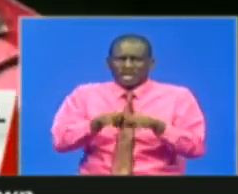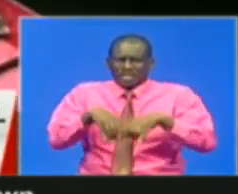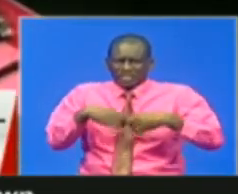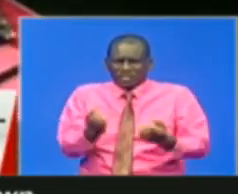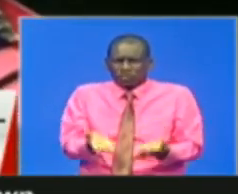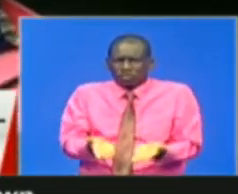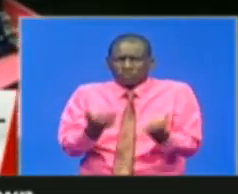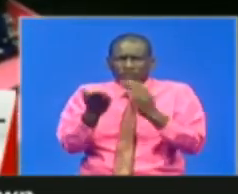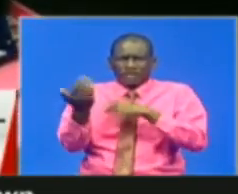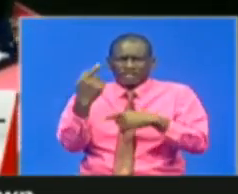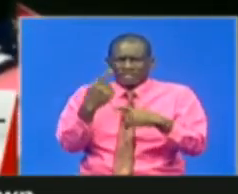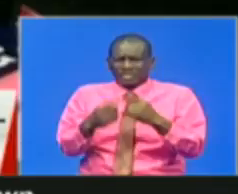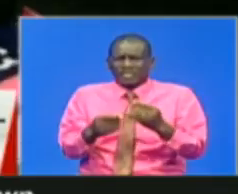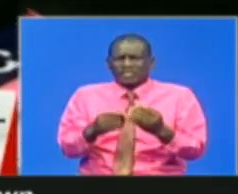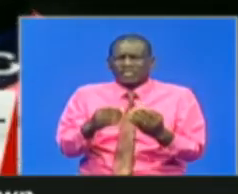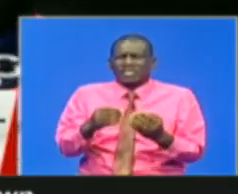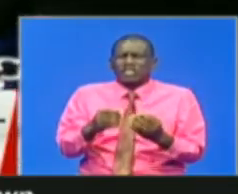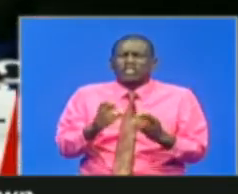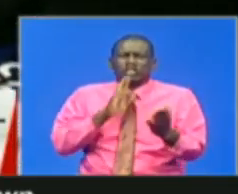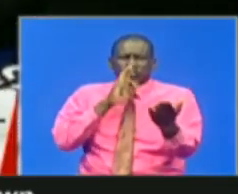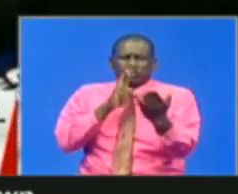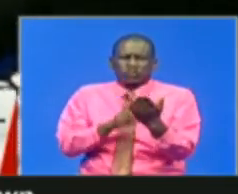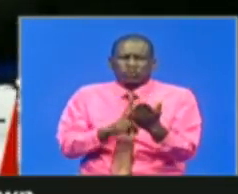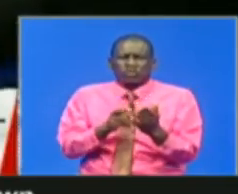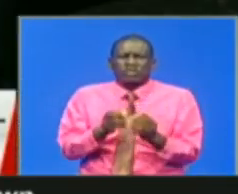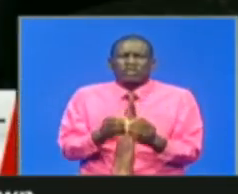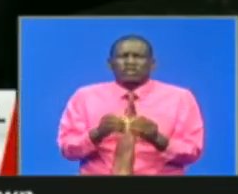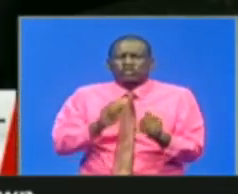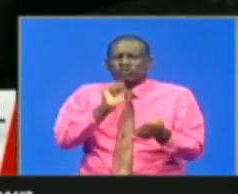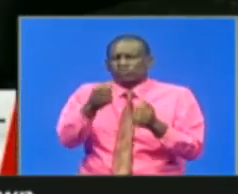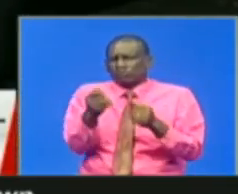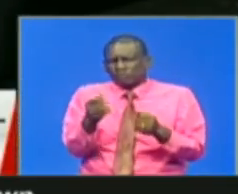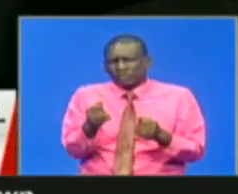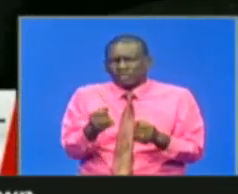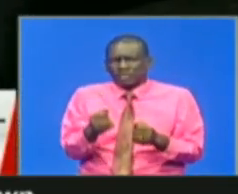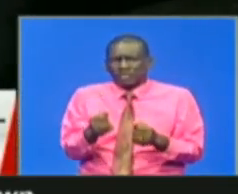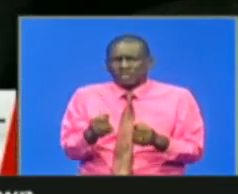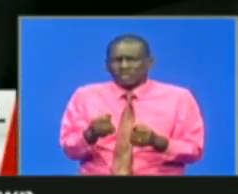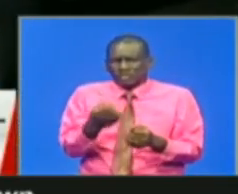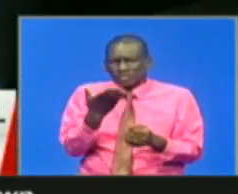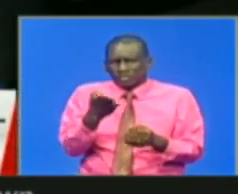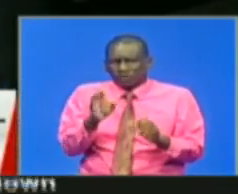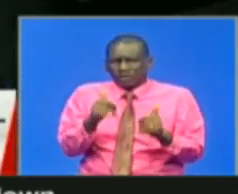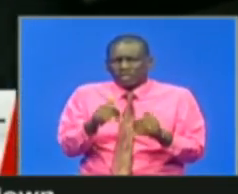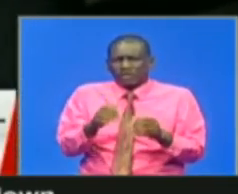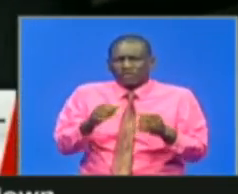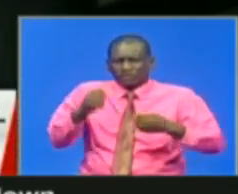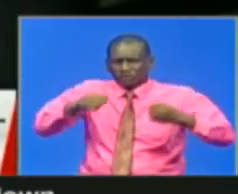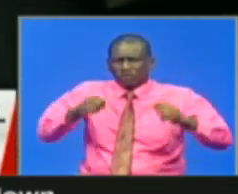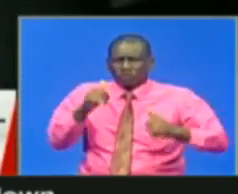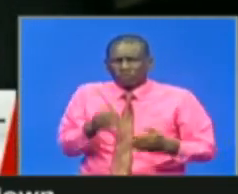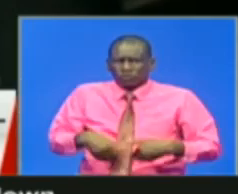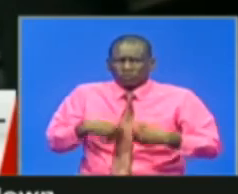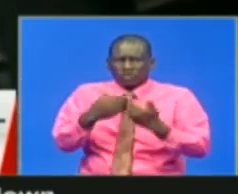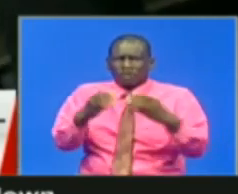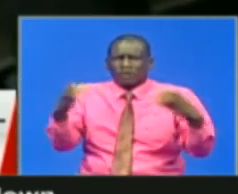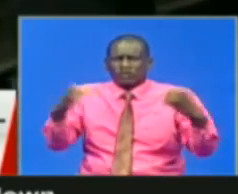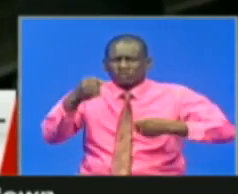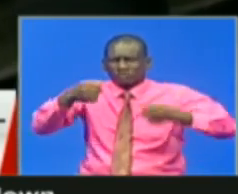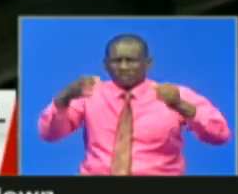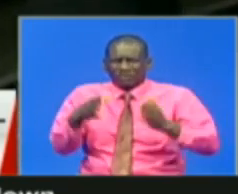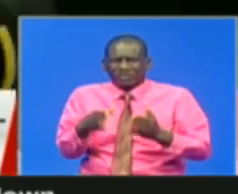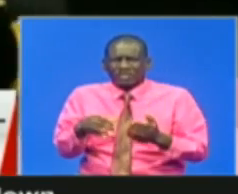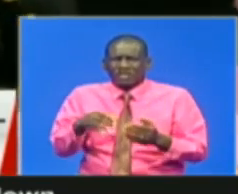last year's results under a new leadership and team name. SportPesa feature heavily on the car, which was presented by the team's drivers